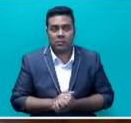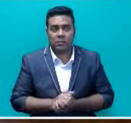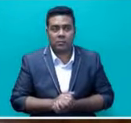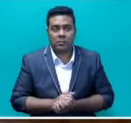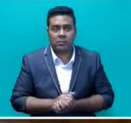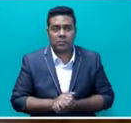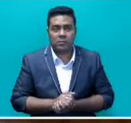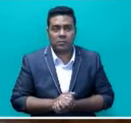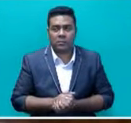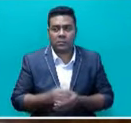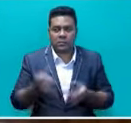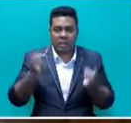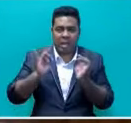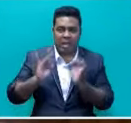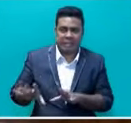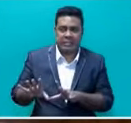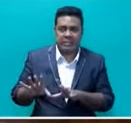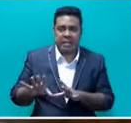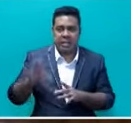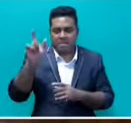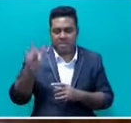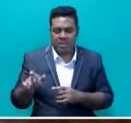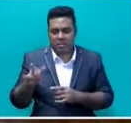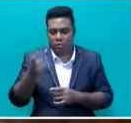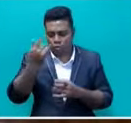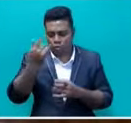You should hate the evil that is in that person.